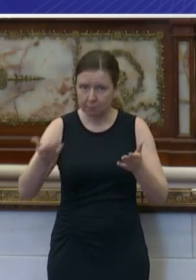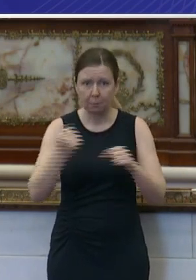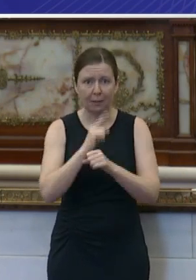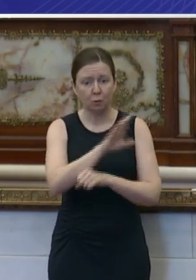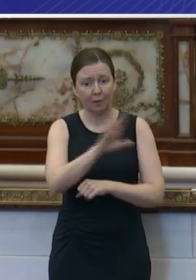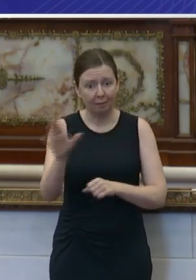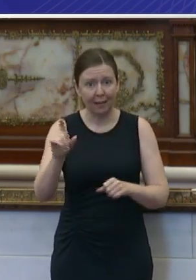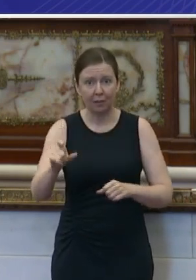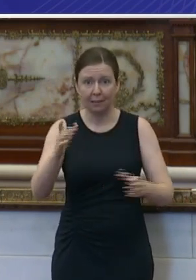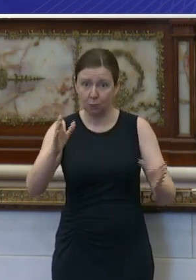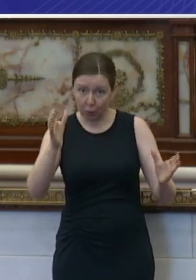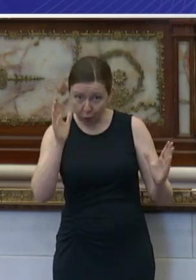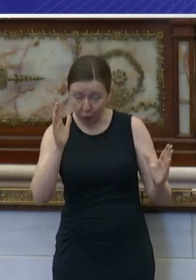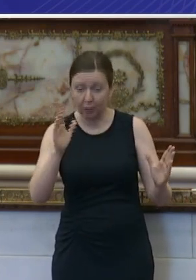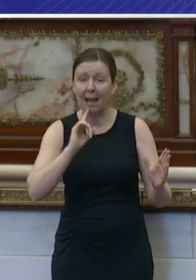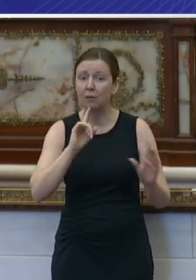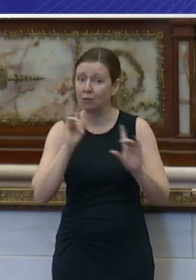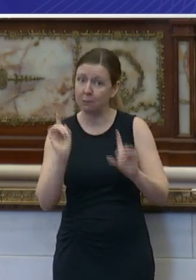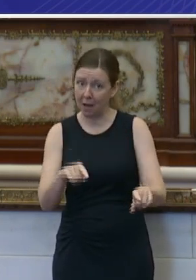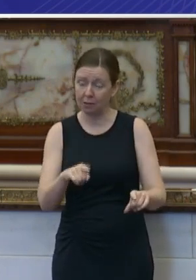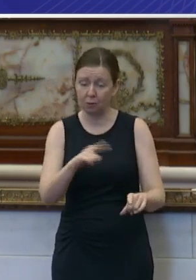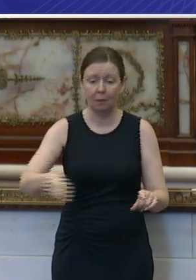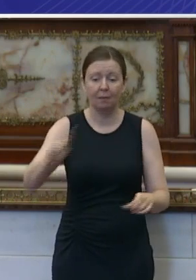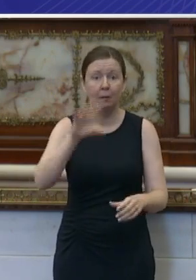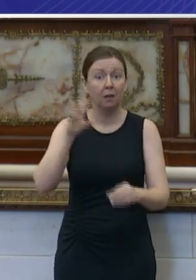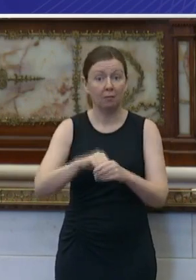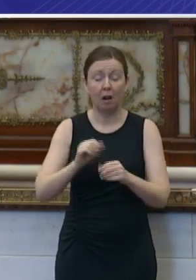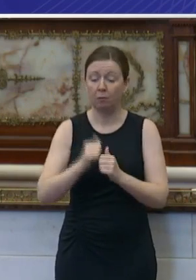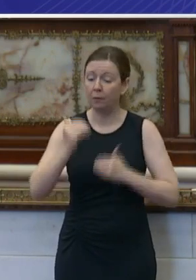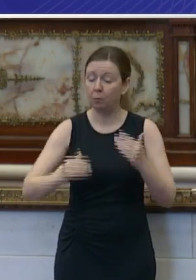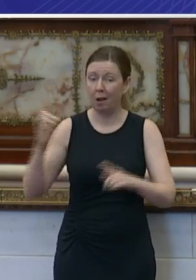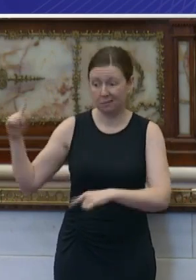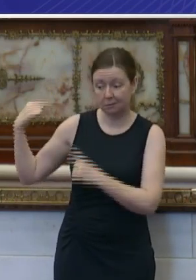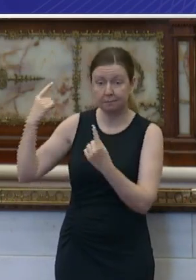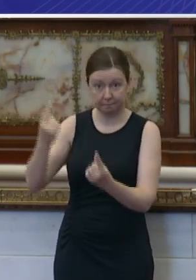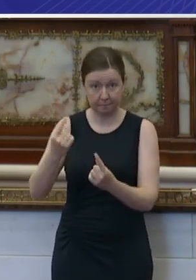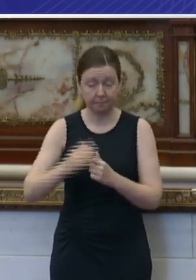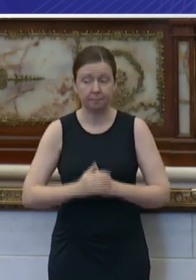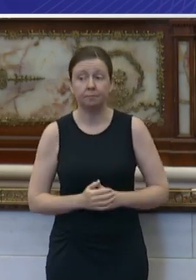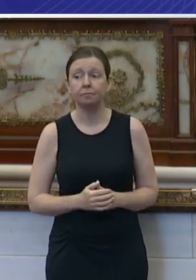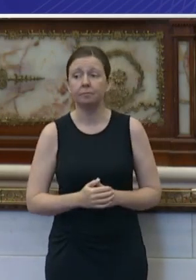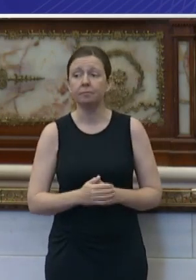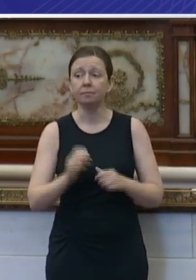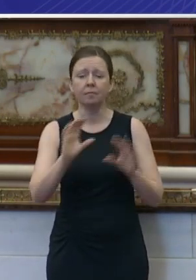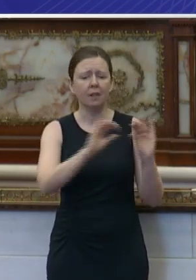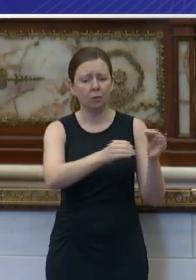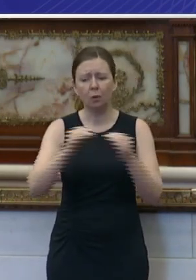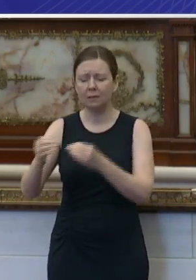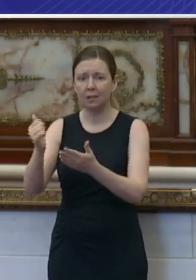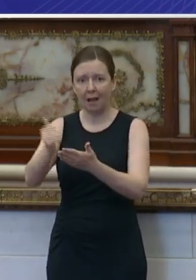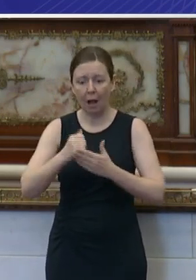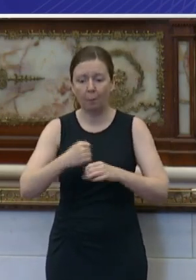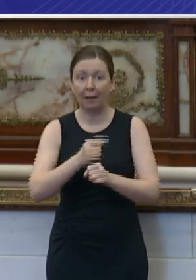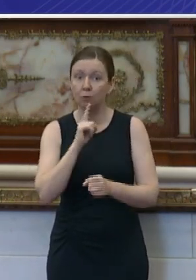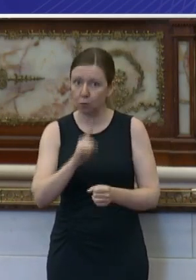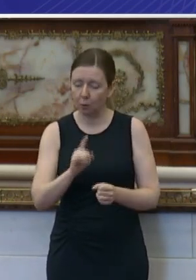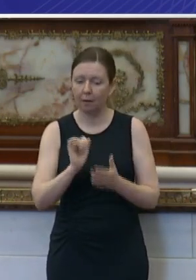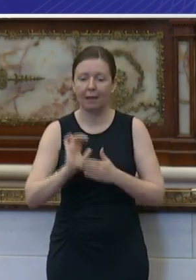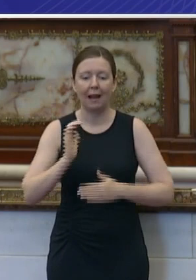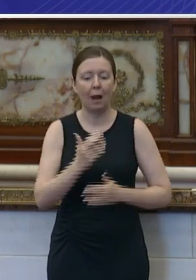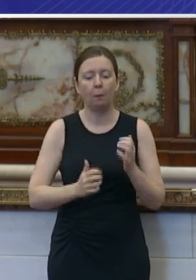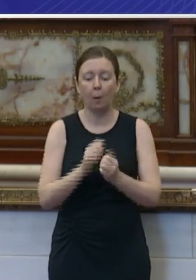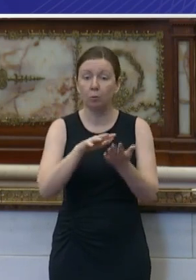and responded to. They have been involved with the process in every step of the way. These organizations help ensure that our